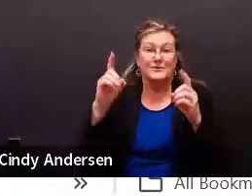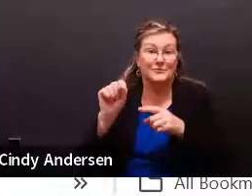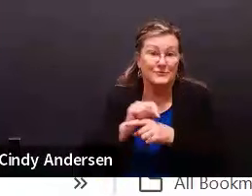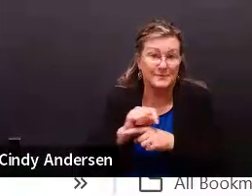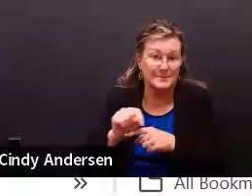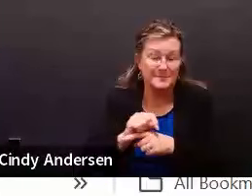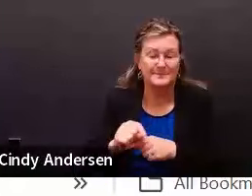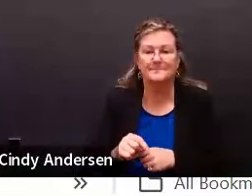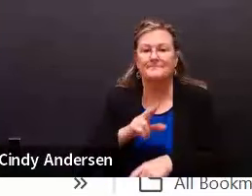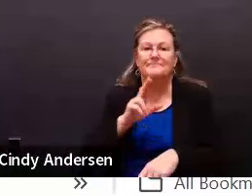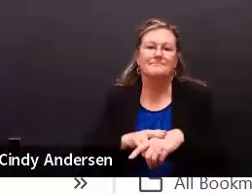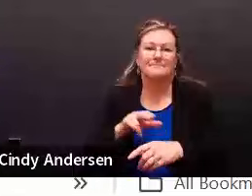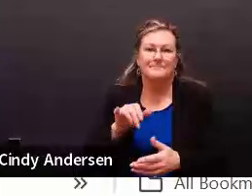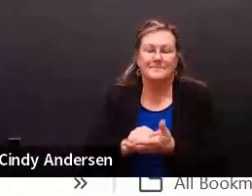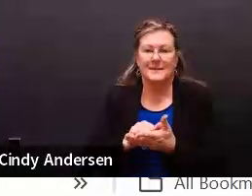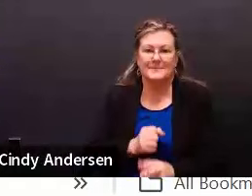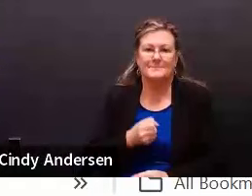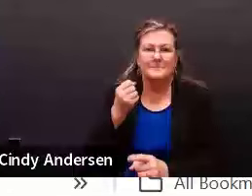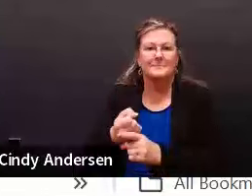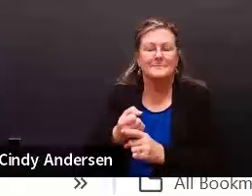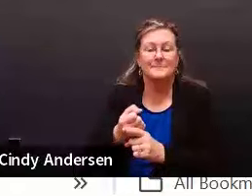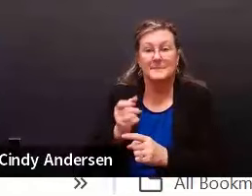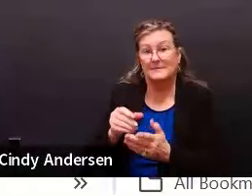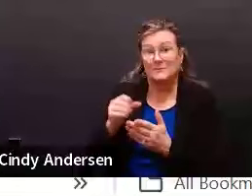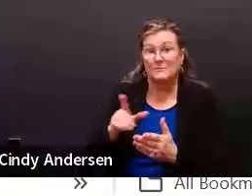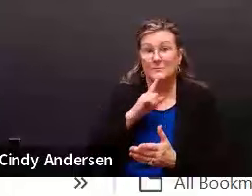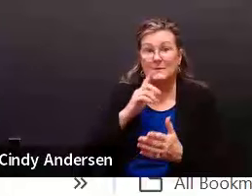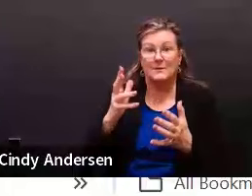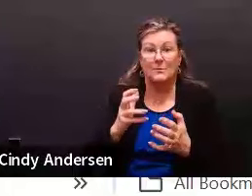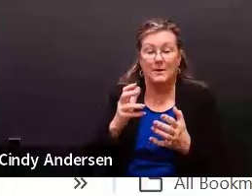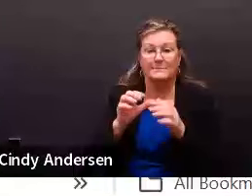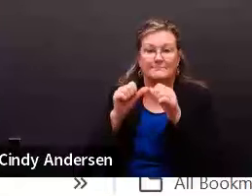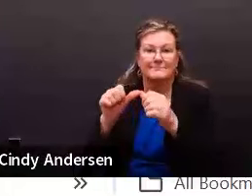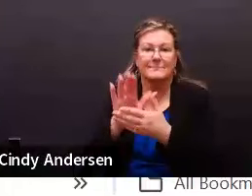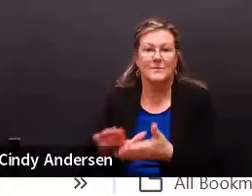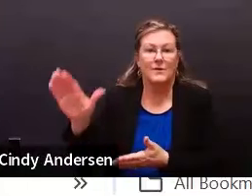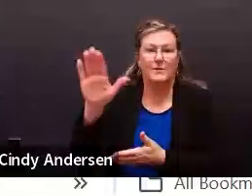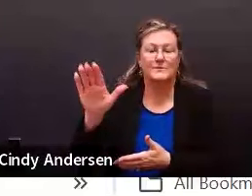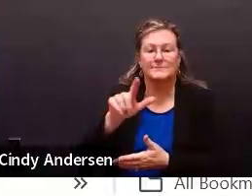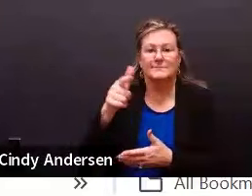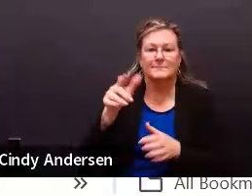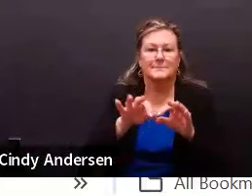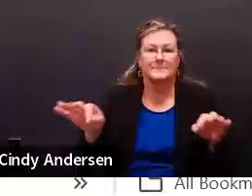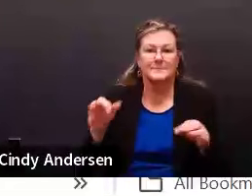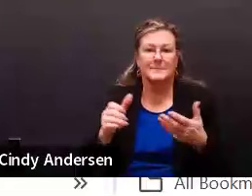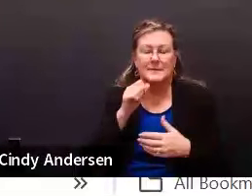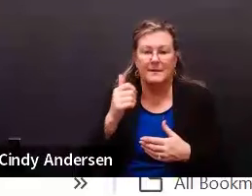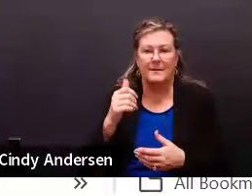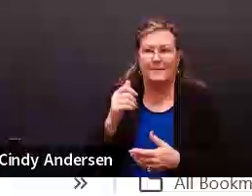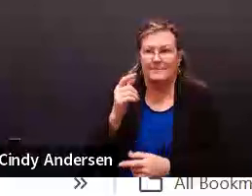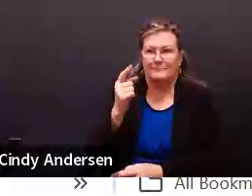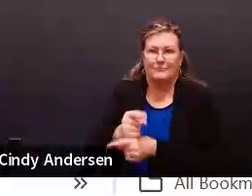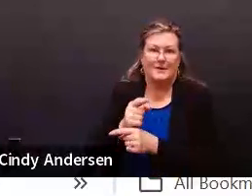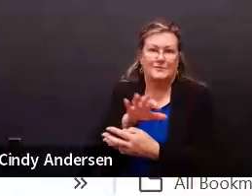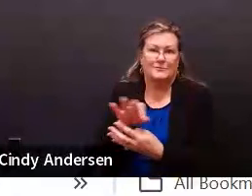training? Certainly that's going to be impactful, right? So if a student really wants to go on to a college, the alternate diploma might not be the right